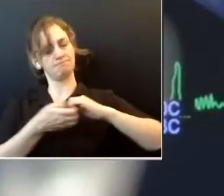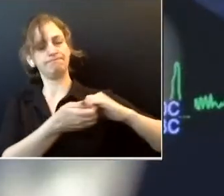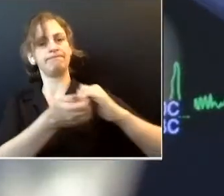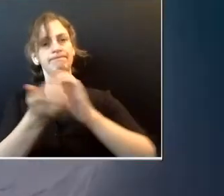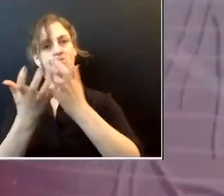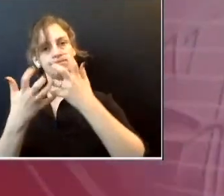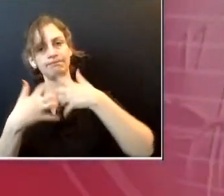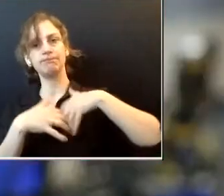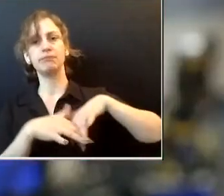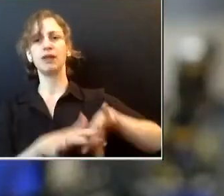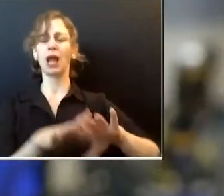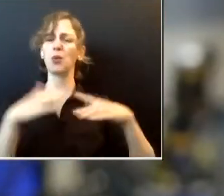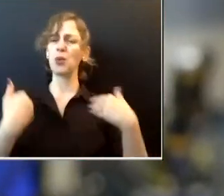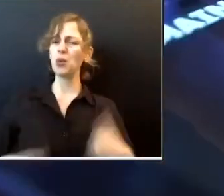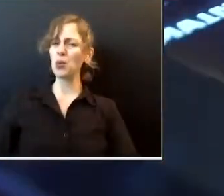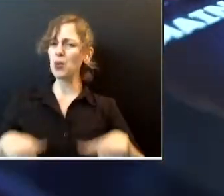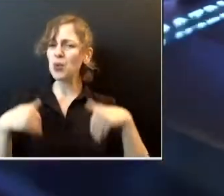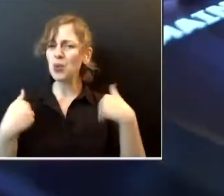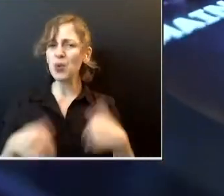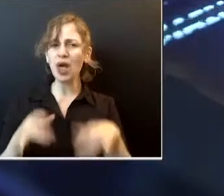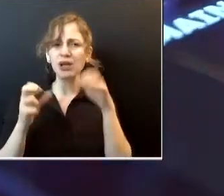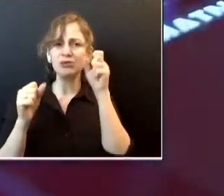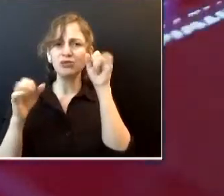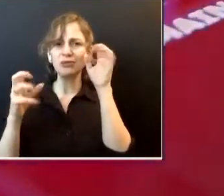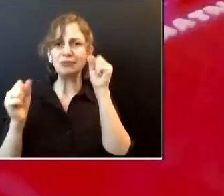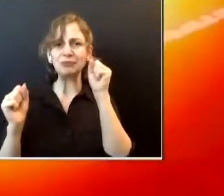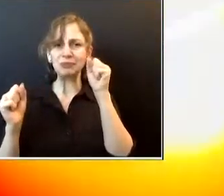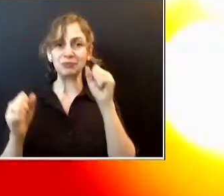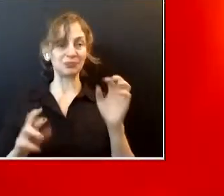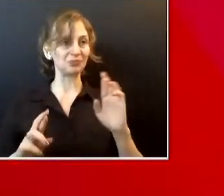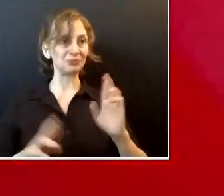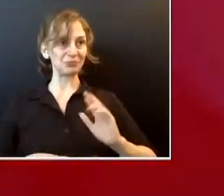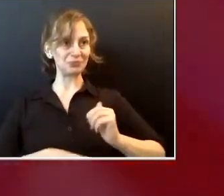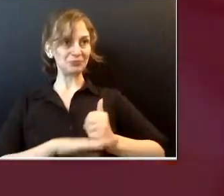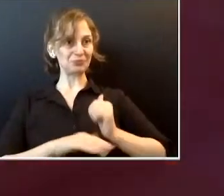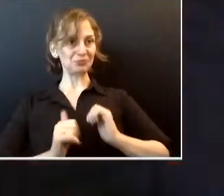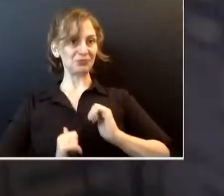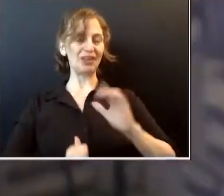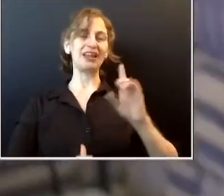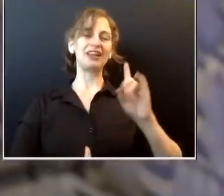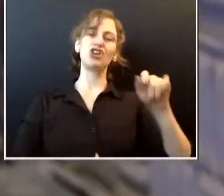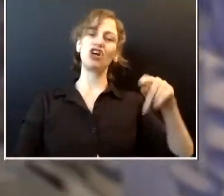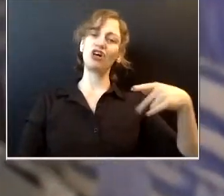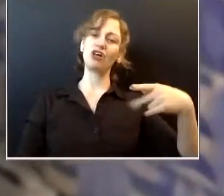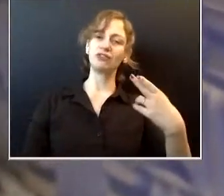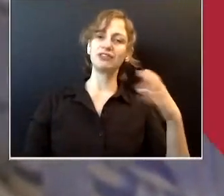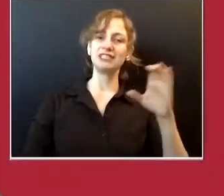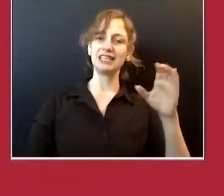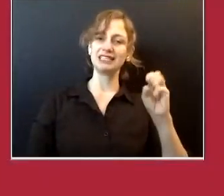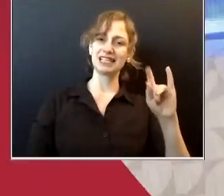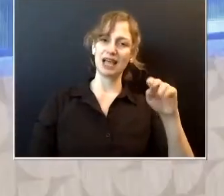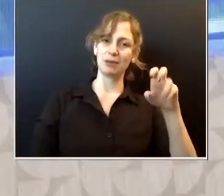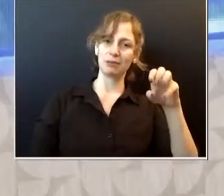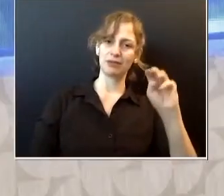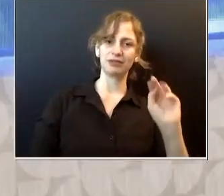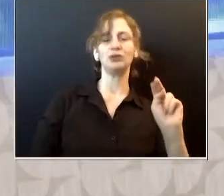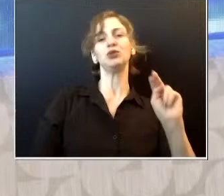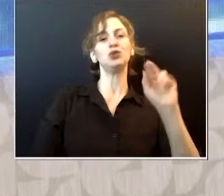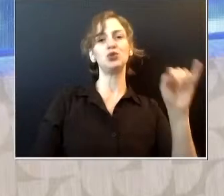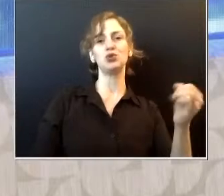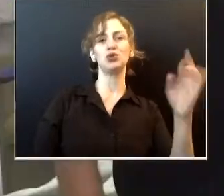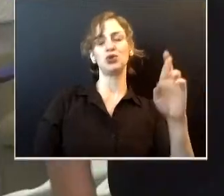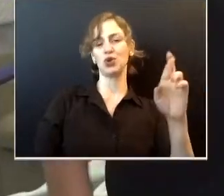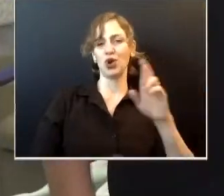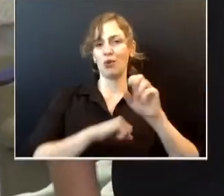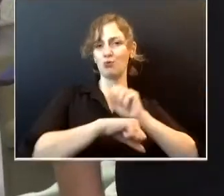it's just unreal. Stand by to set up show. And the Dolph C. Simons Jr. Family Broadcast Studio. Roll it. Always makes you feel like